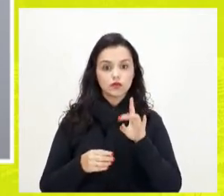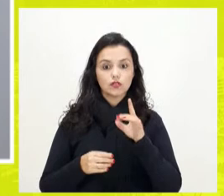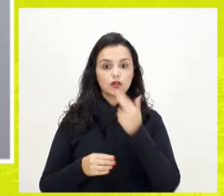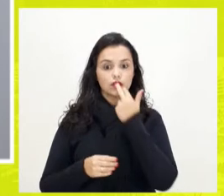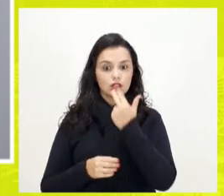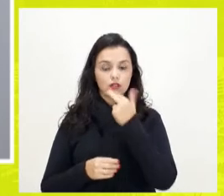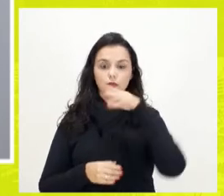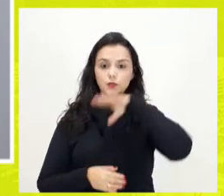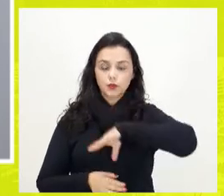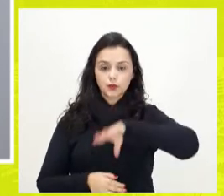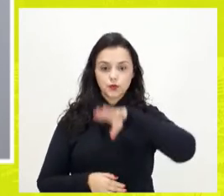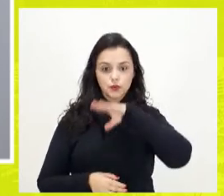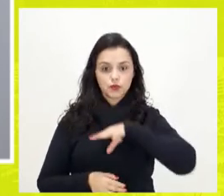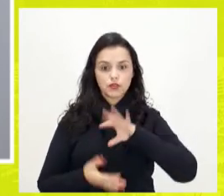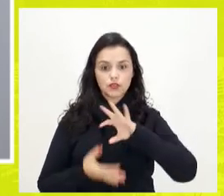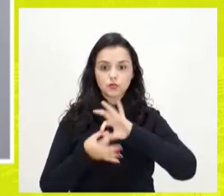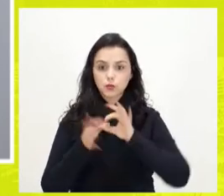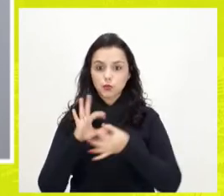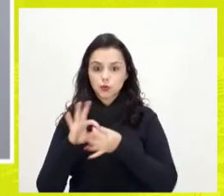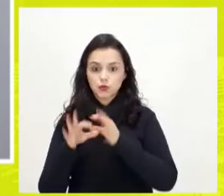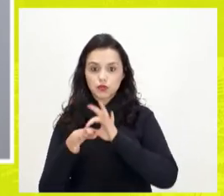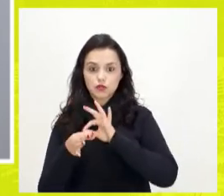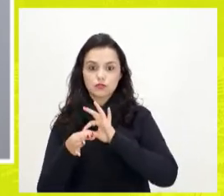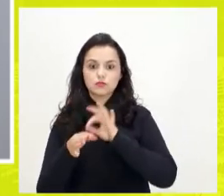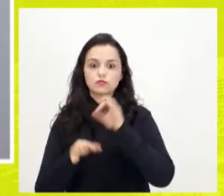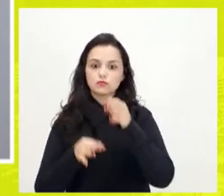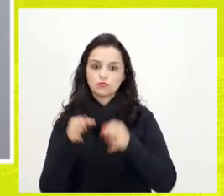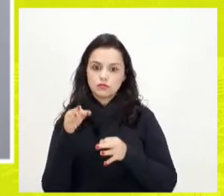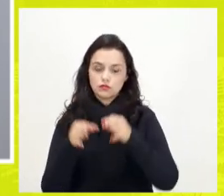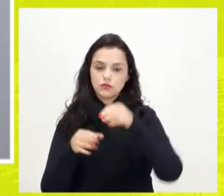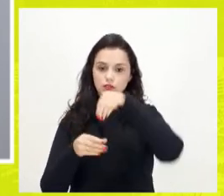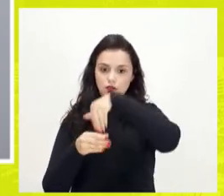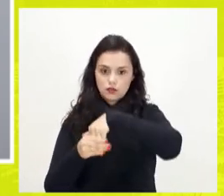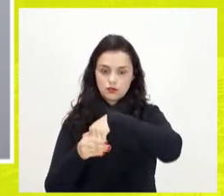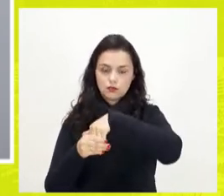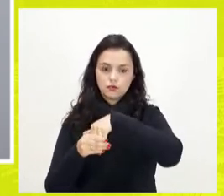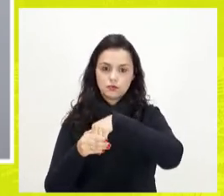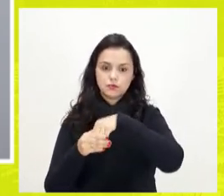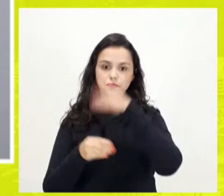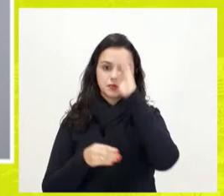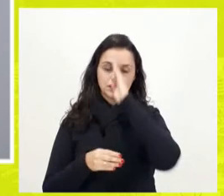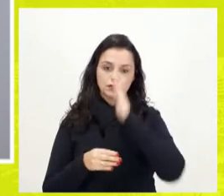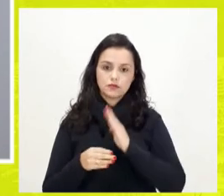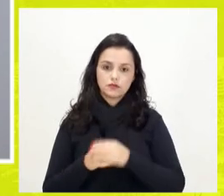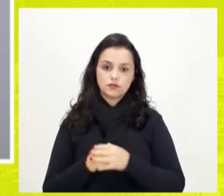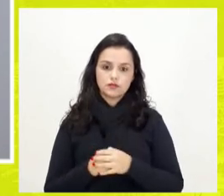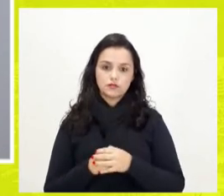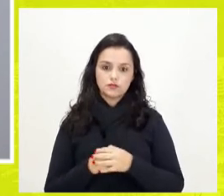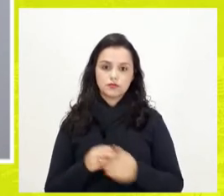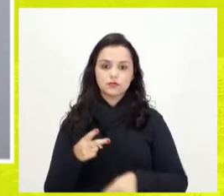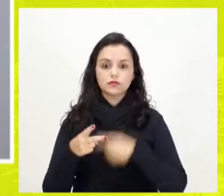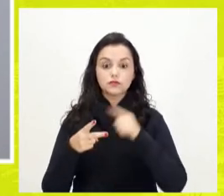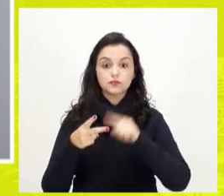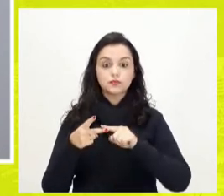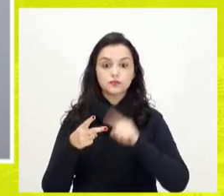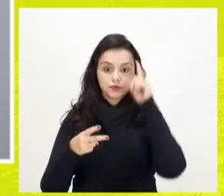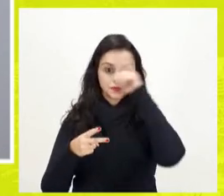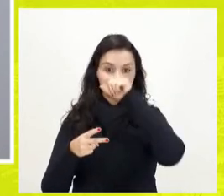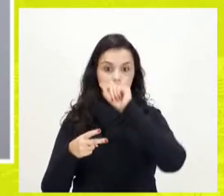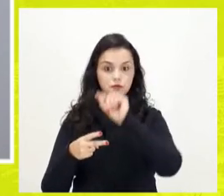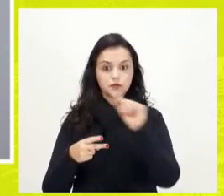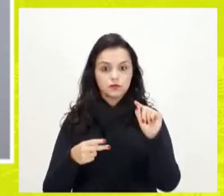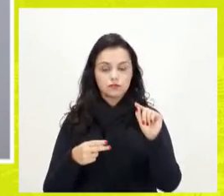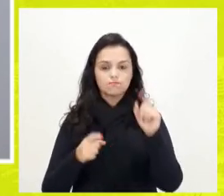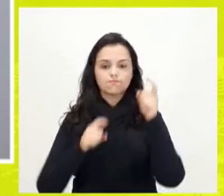portuguese language and in the to the brazilian electoral process the second challenge the second